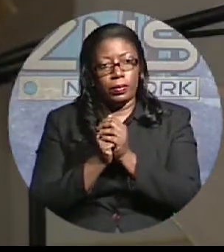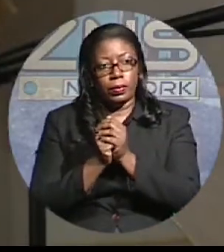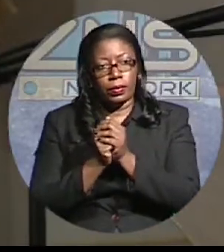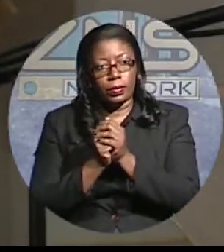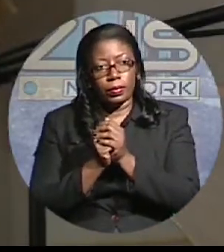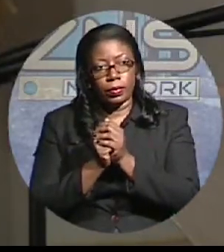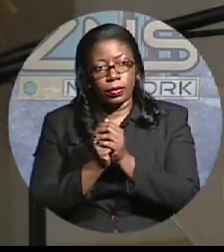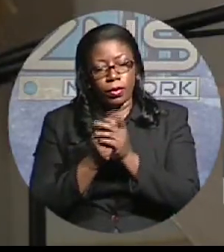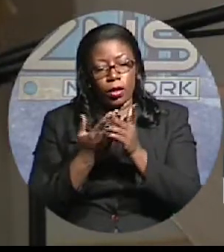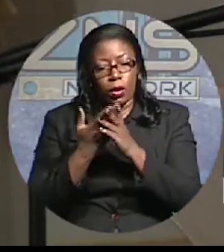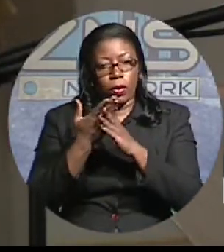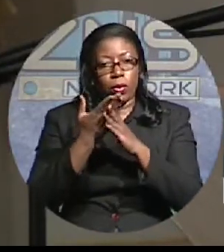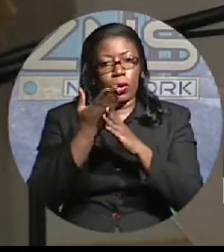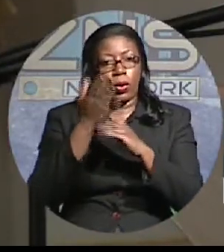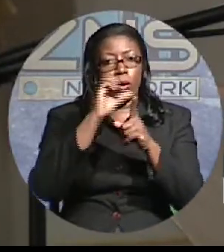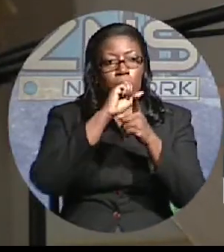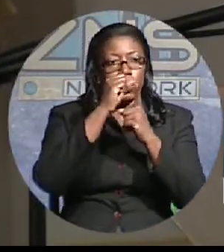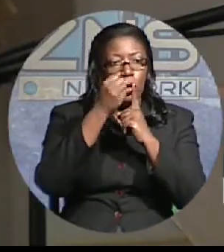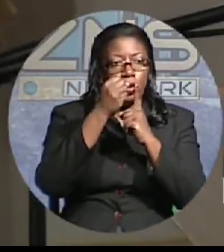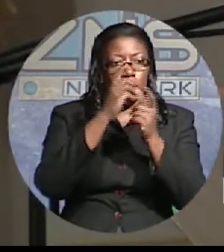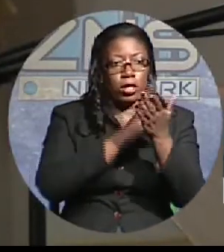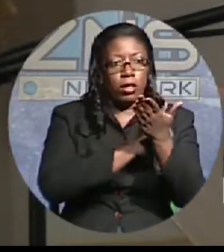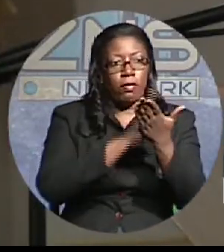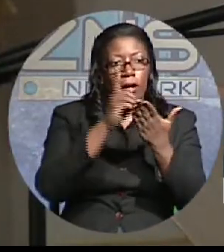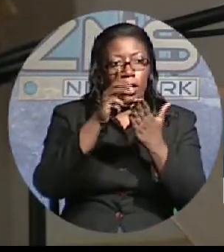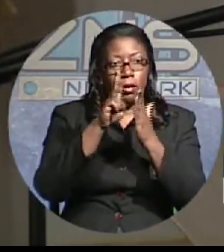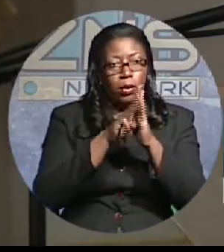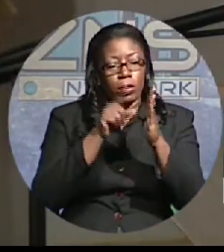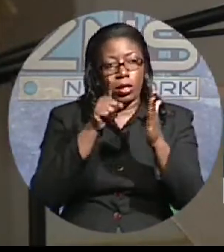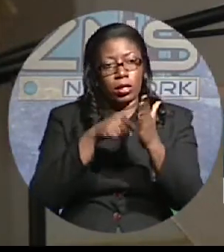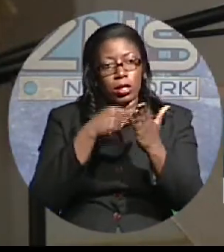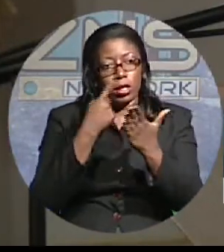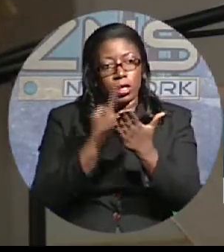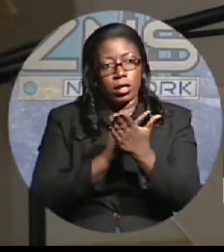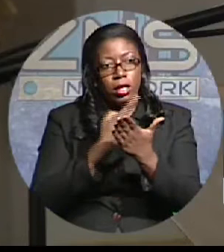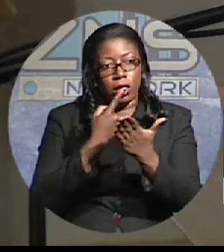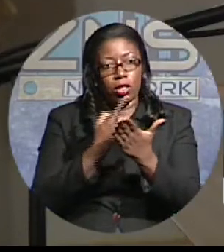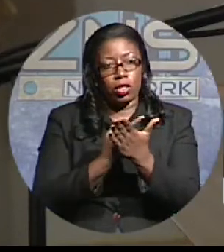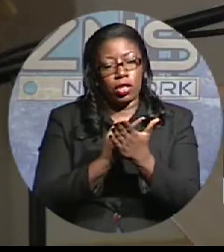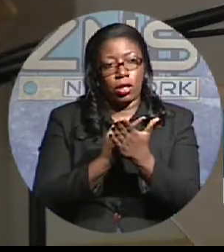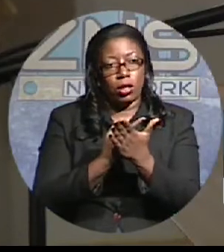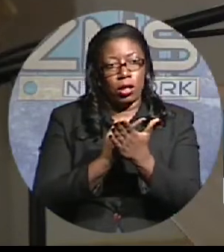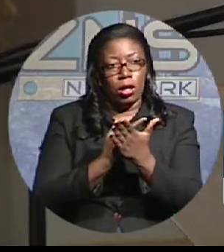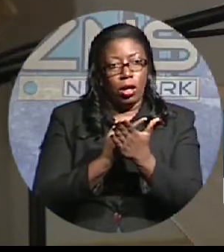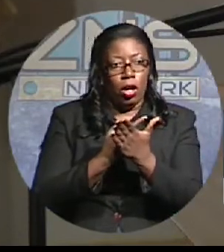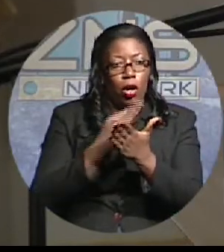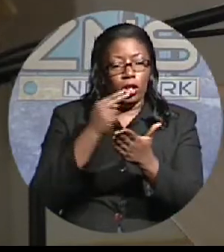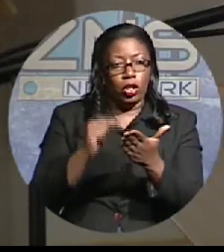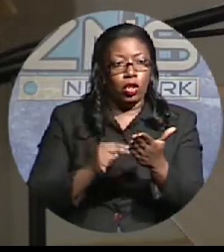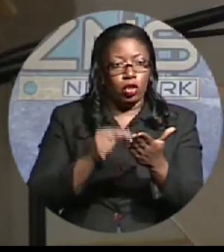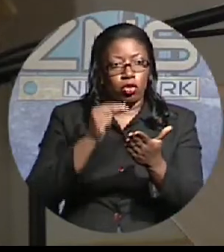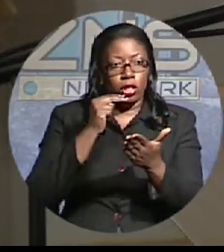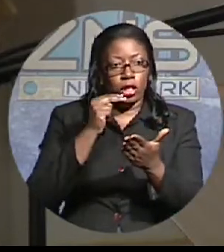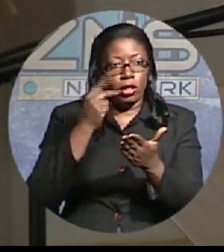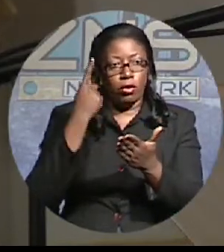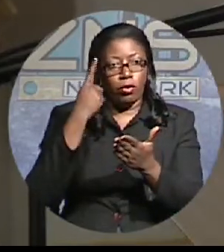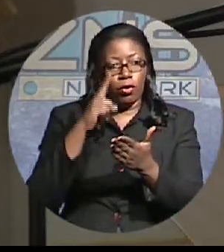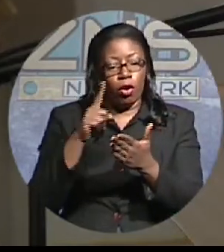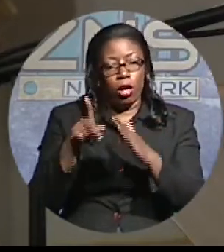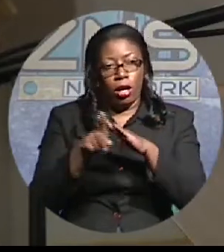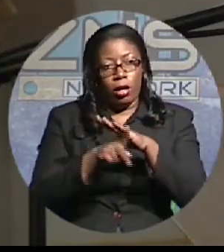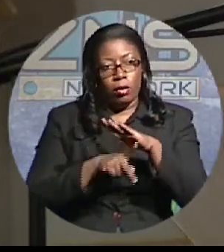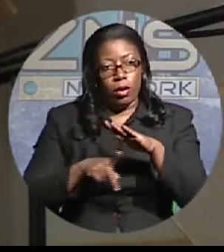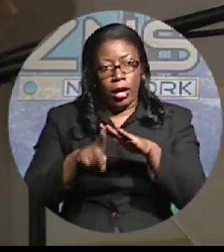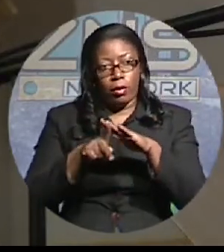Through social development, we will continue the discussion about a national nutrition program for students within our